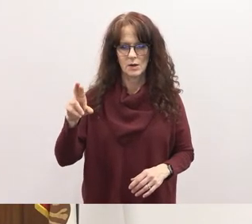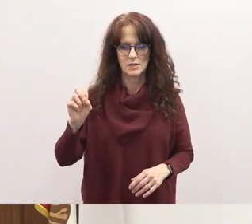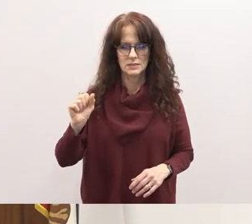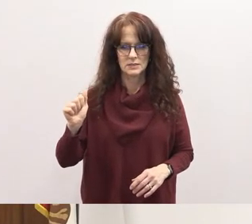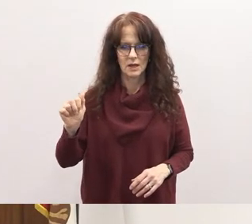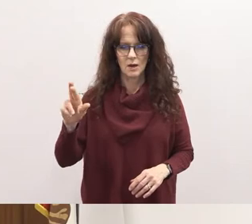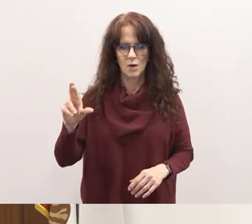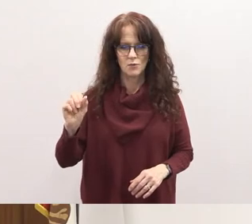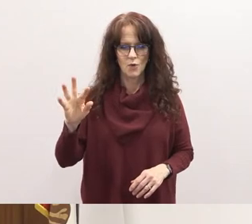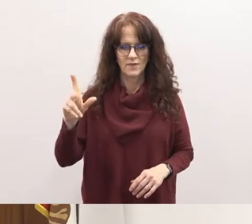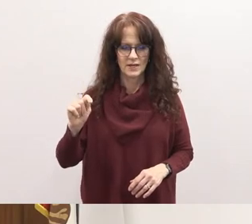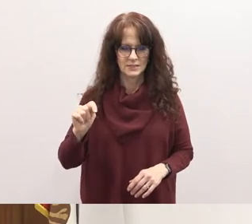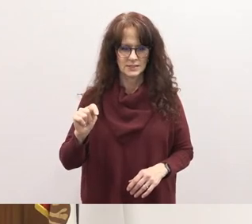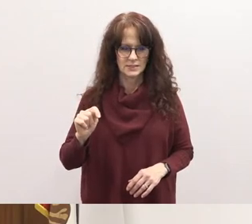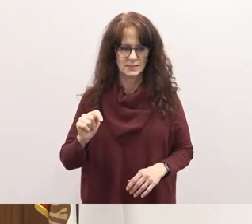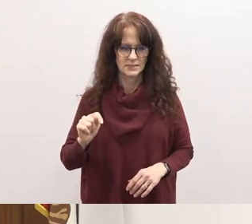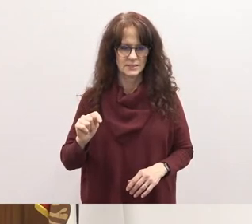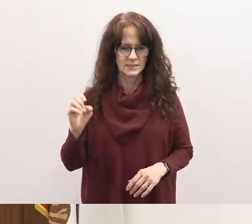Wilvette.